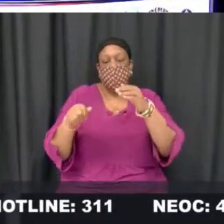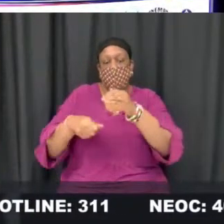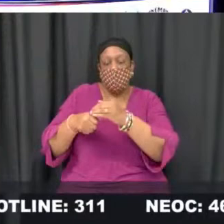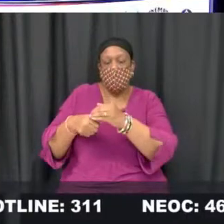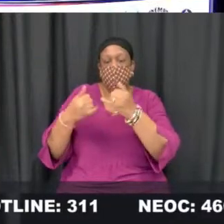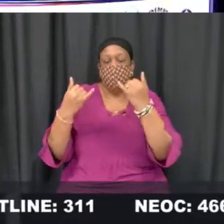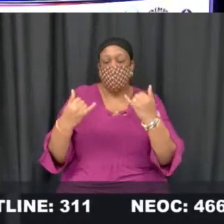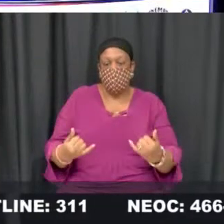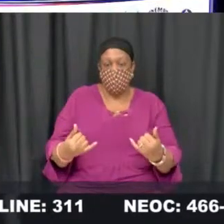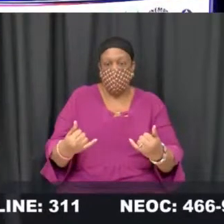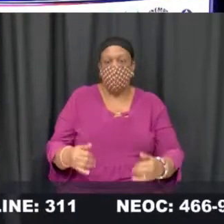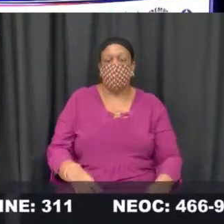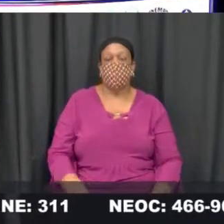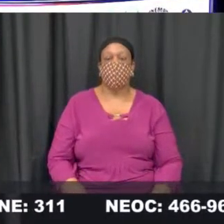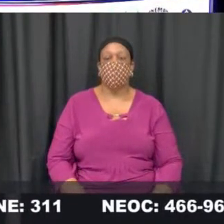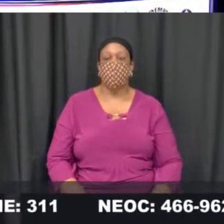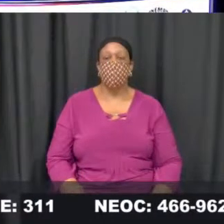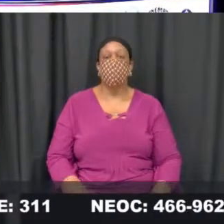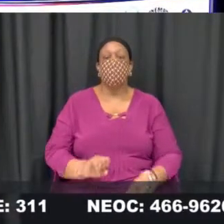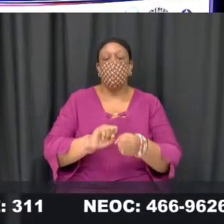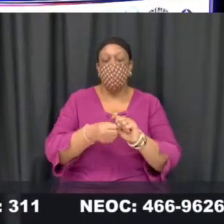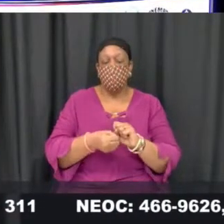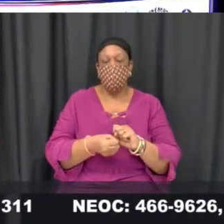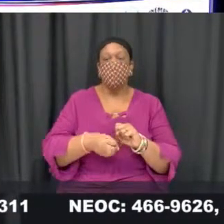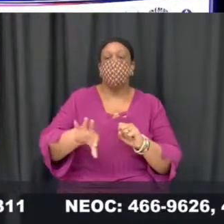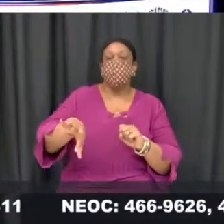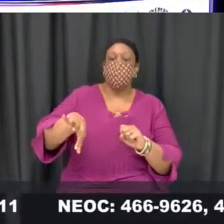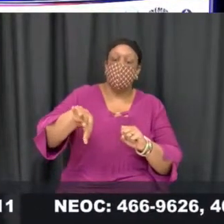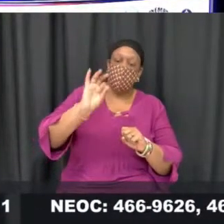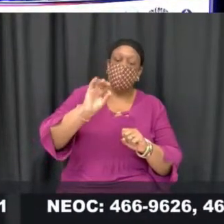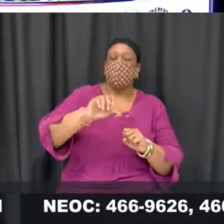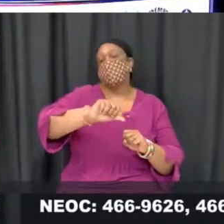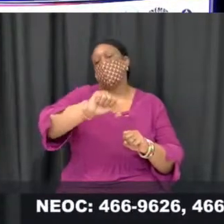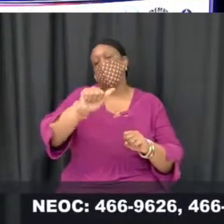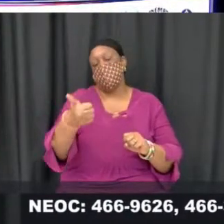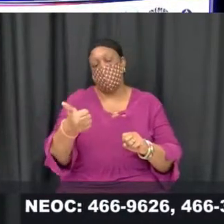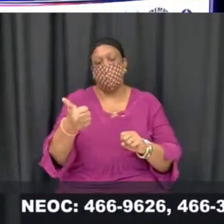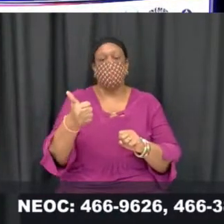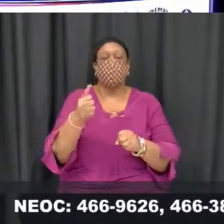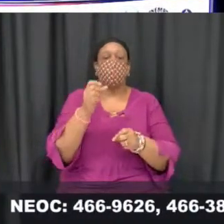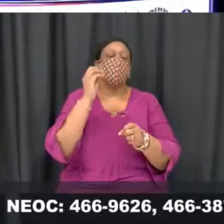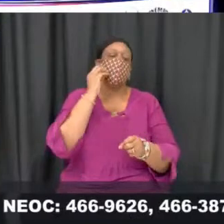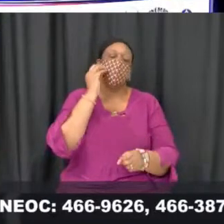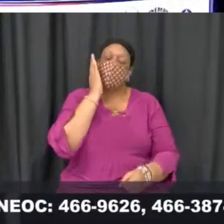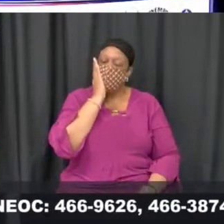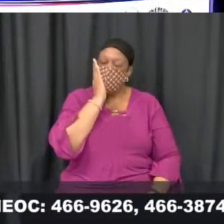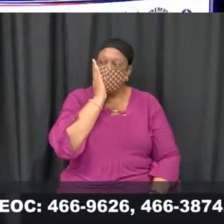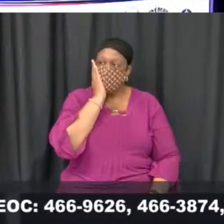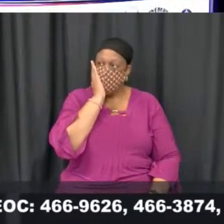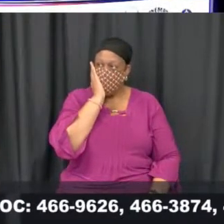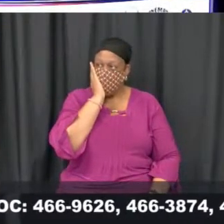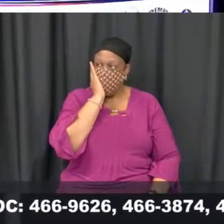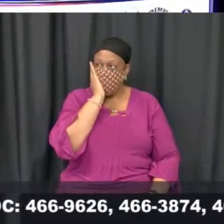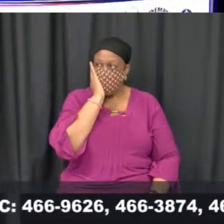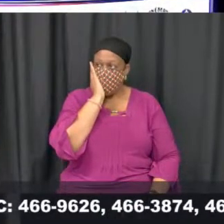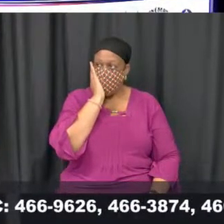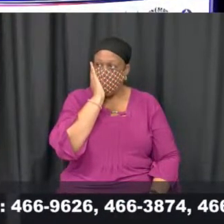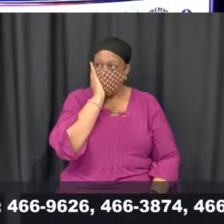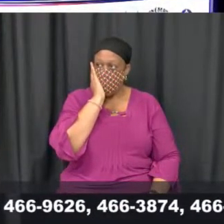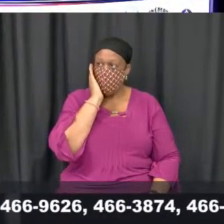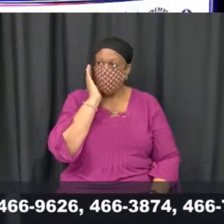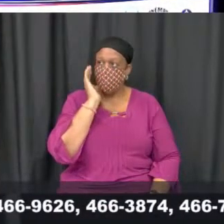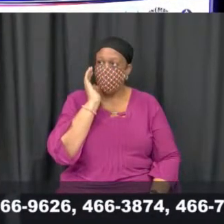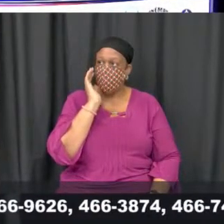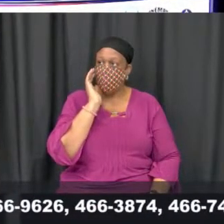you to seek quarantine or vacationing place services at one of the government designated